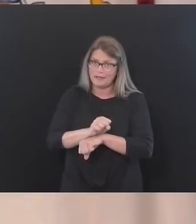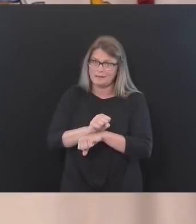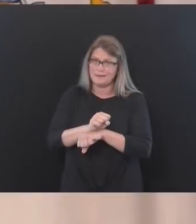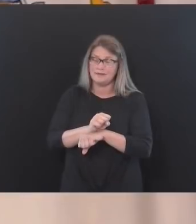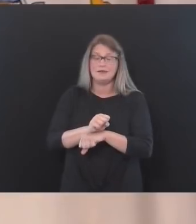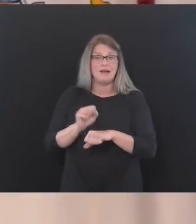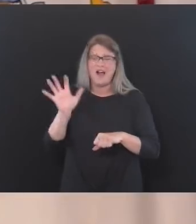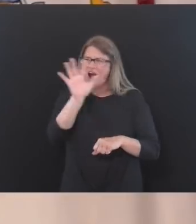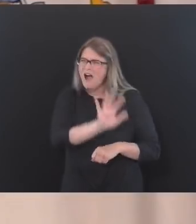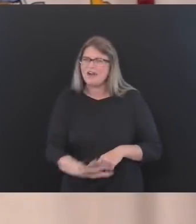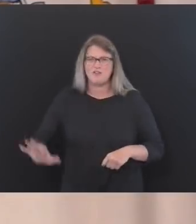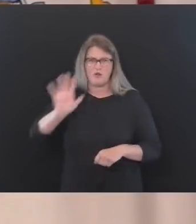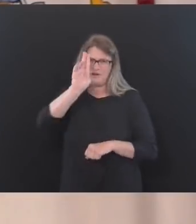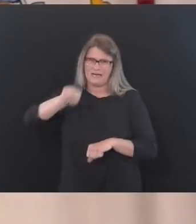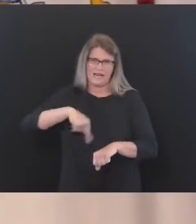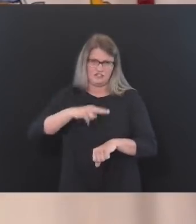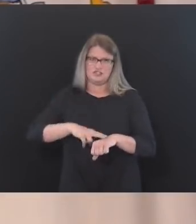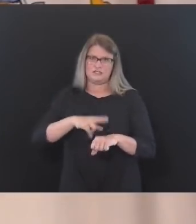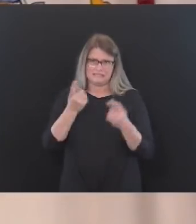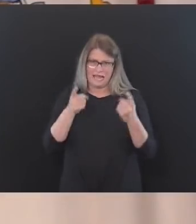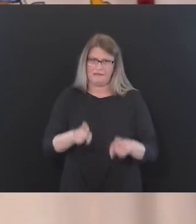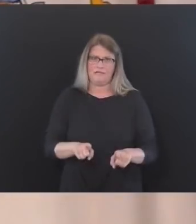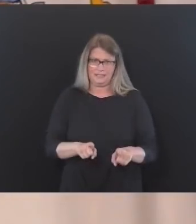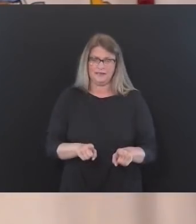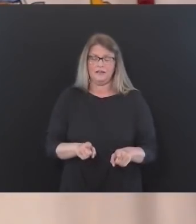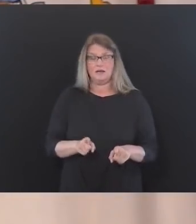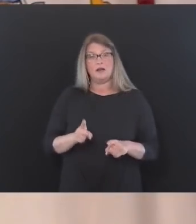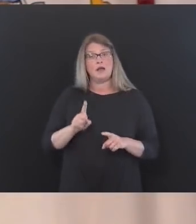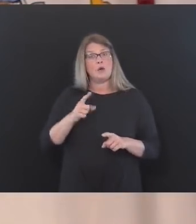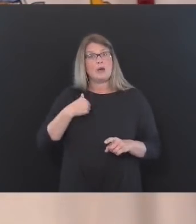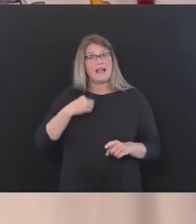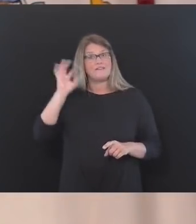nation. There's a federal